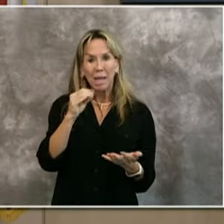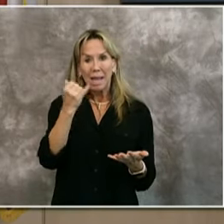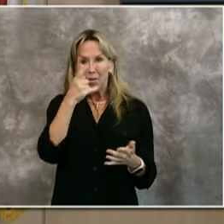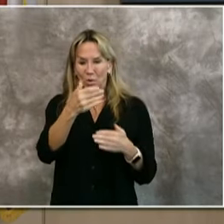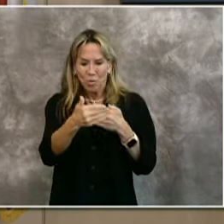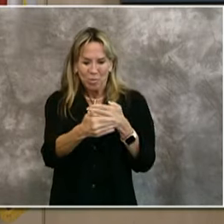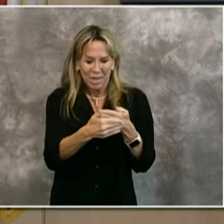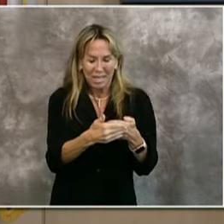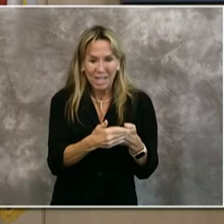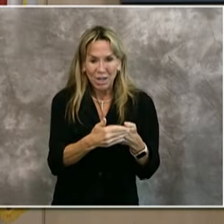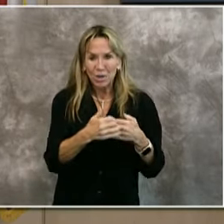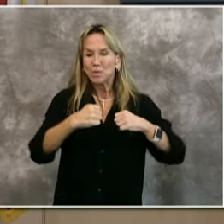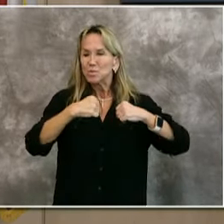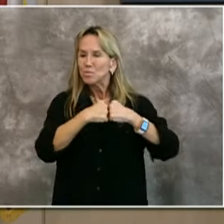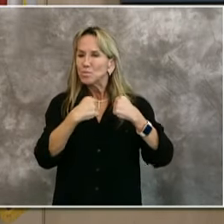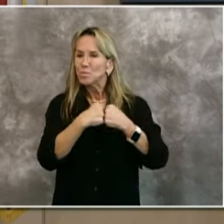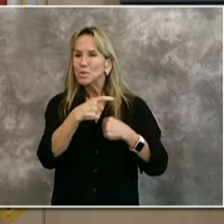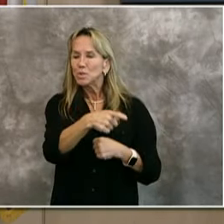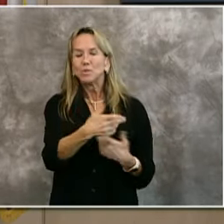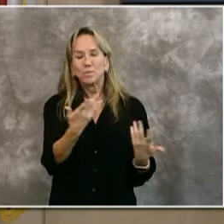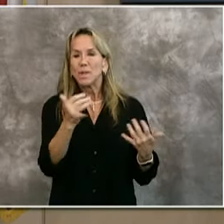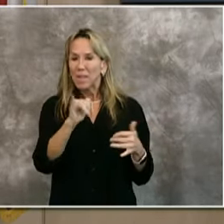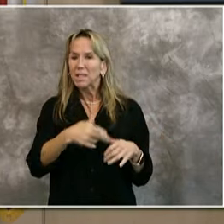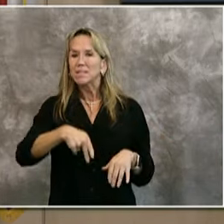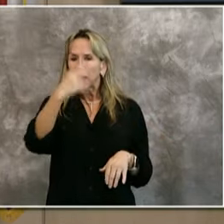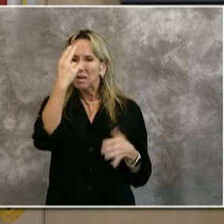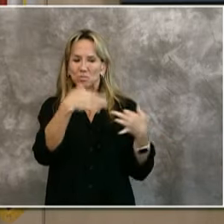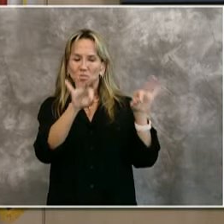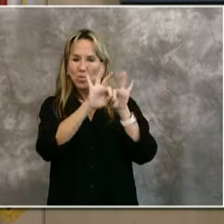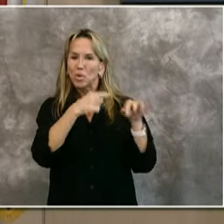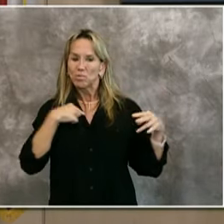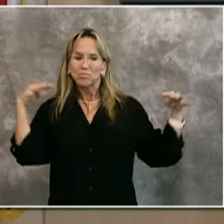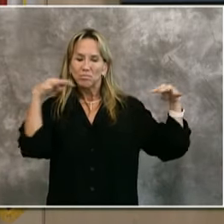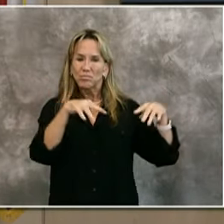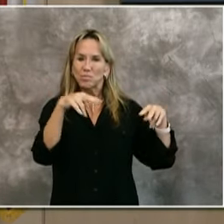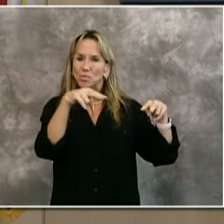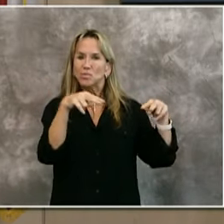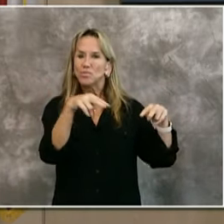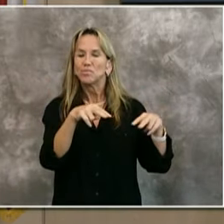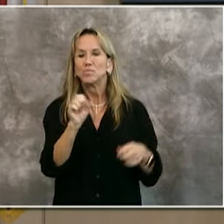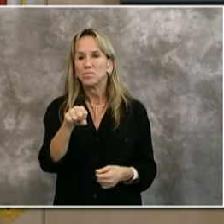on the border, it is definitely a high priority for us and an emphasis for us.